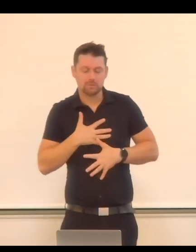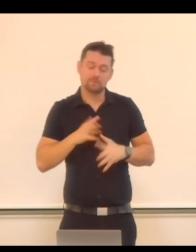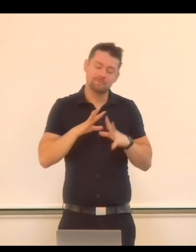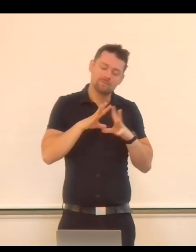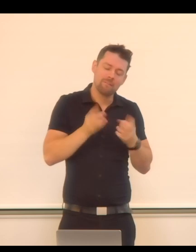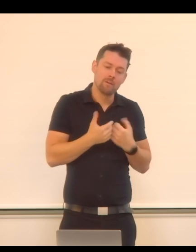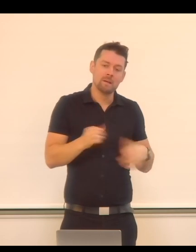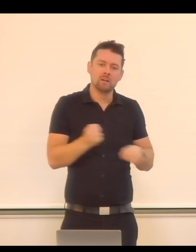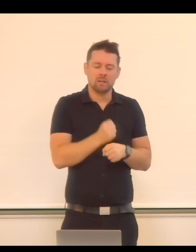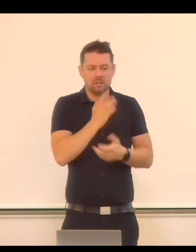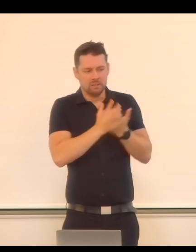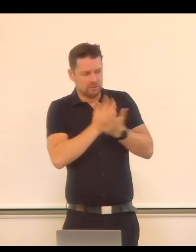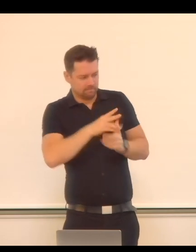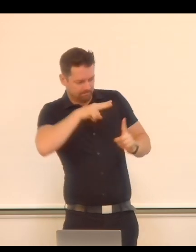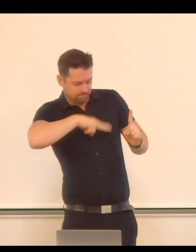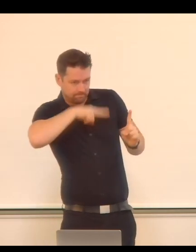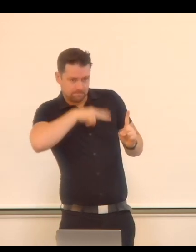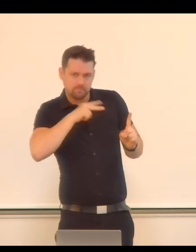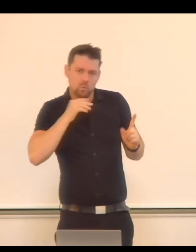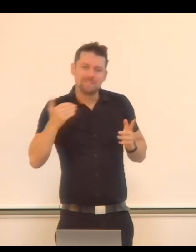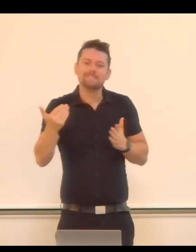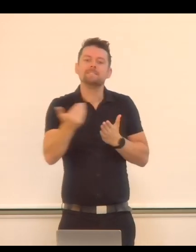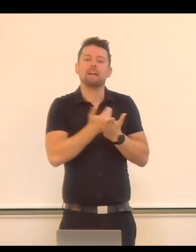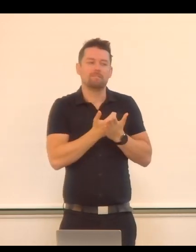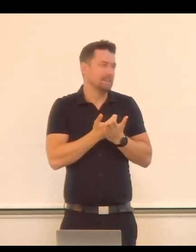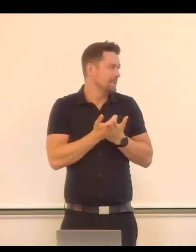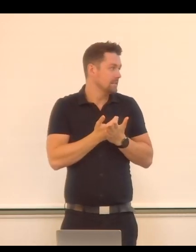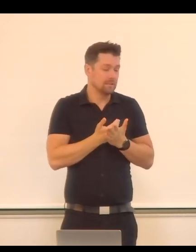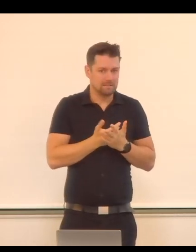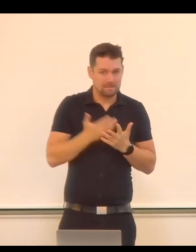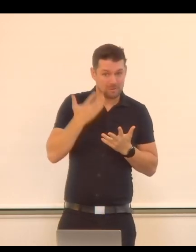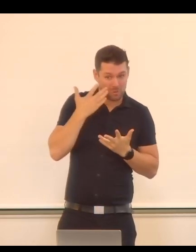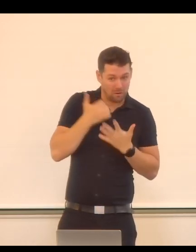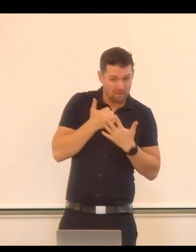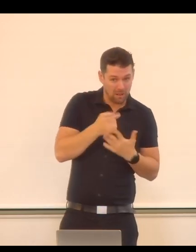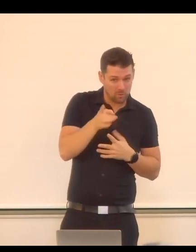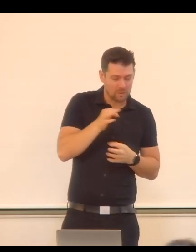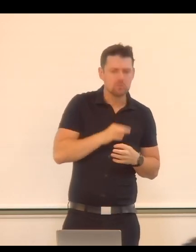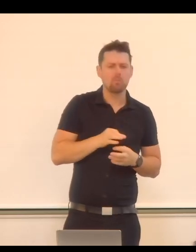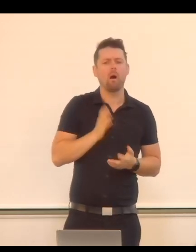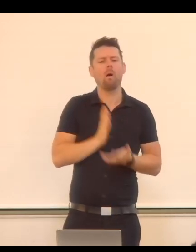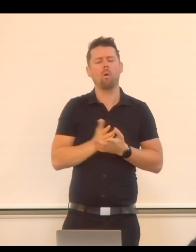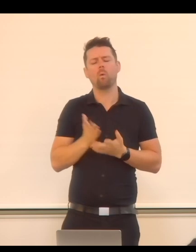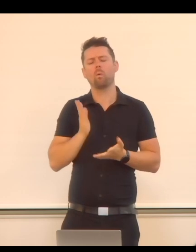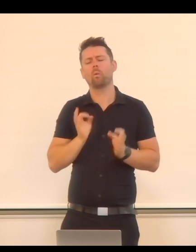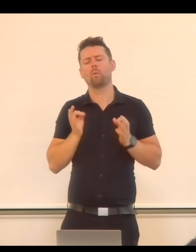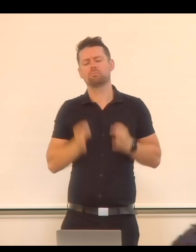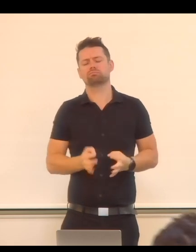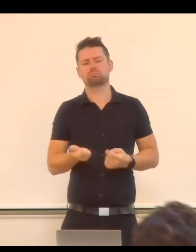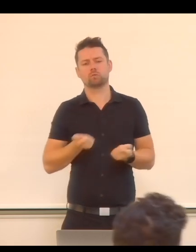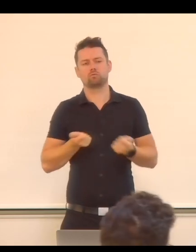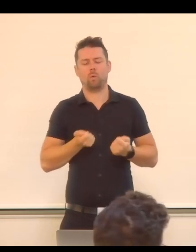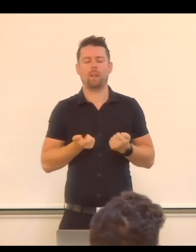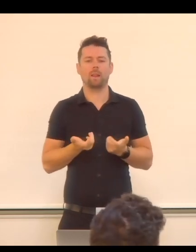sure that we were staying within, the bounds of safe protocols. I don't know if that helps your question, but yeah, we were closely controlled to make sure we